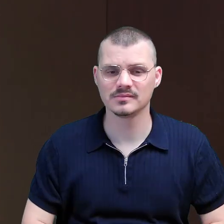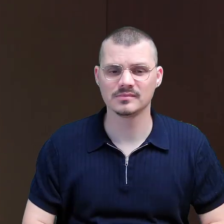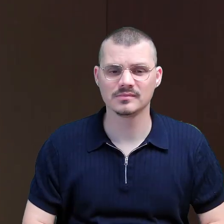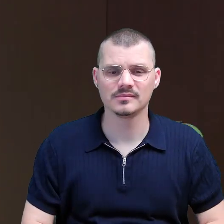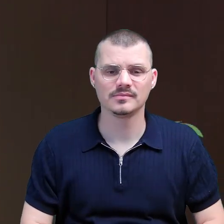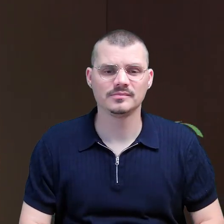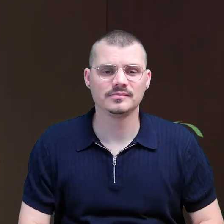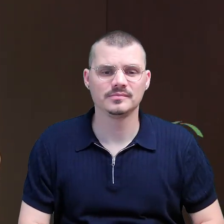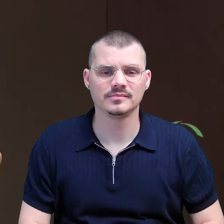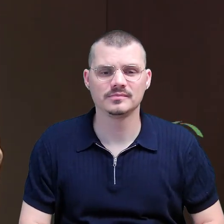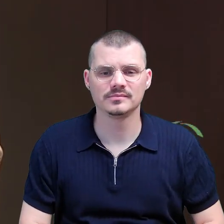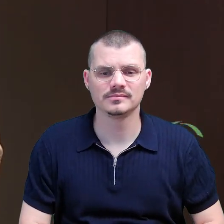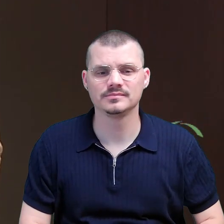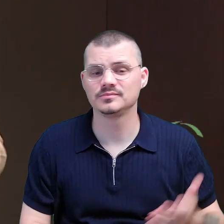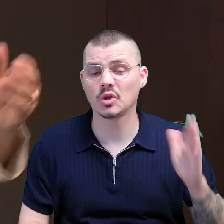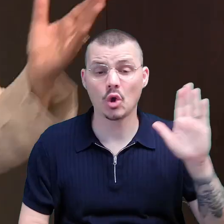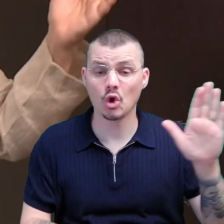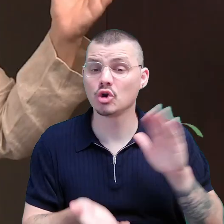Well,